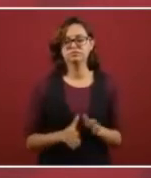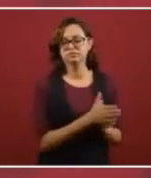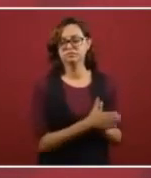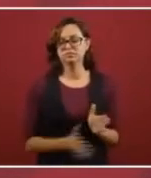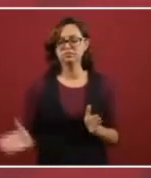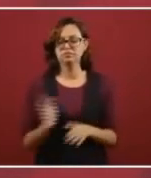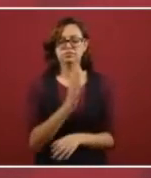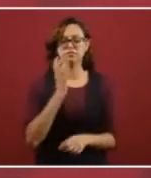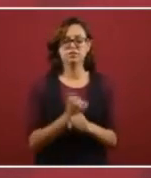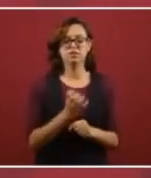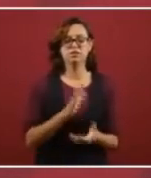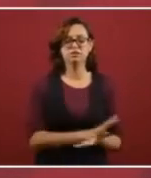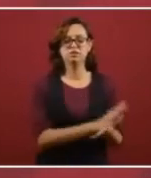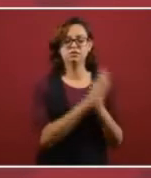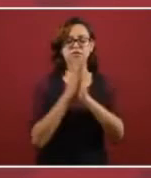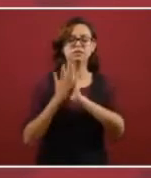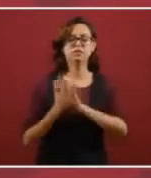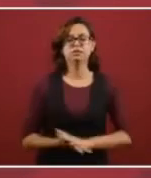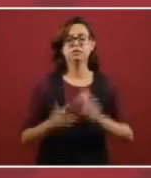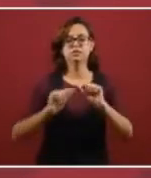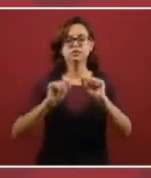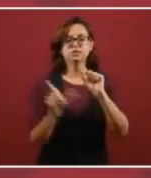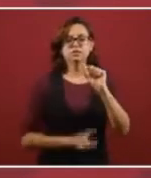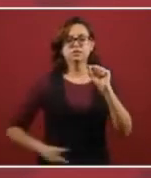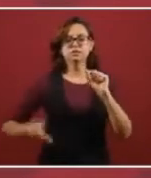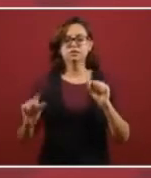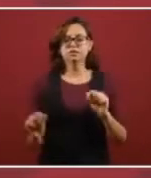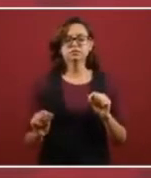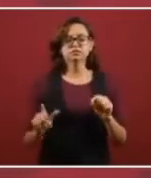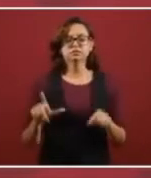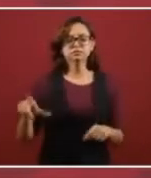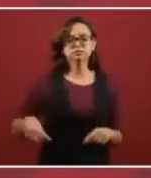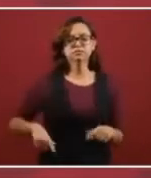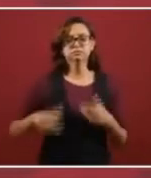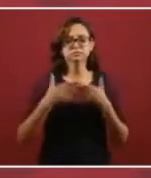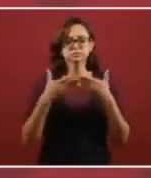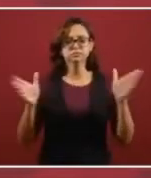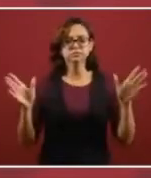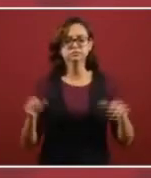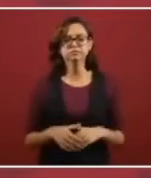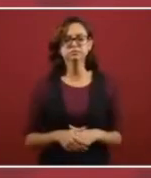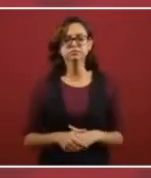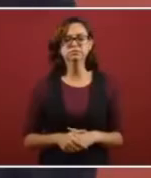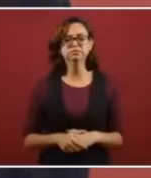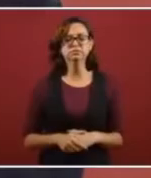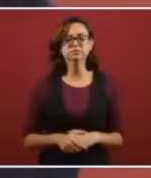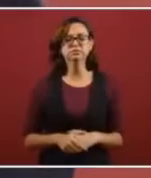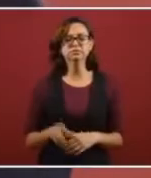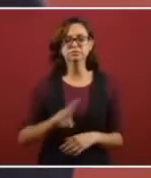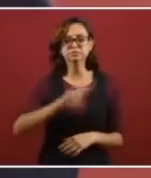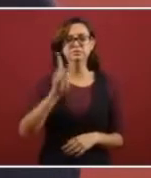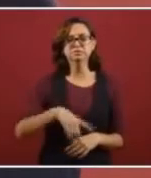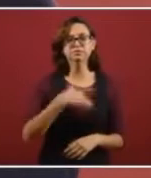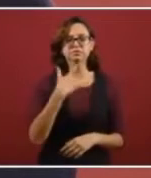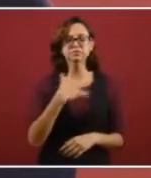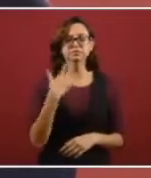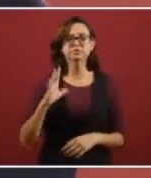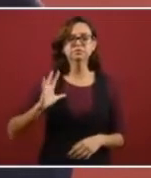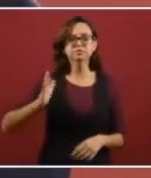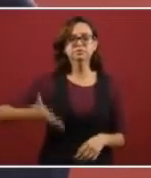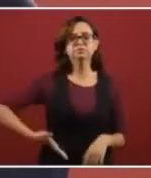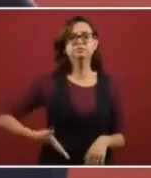in the fourth transformations of the public life of our country it is a